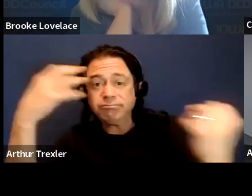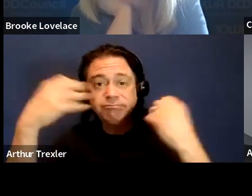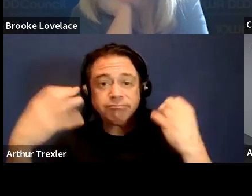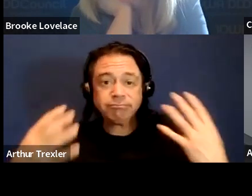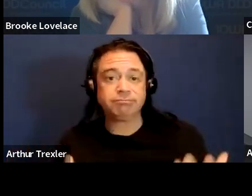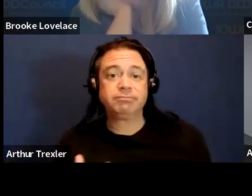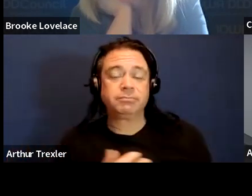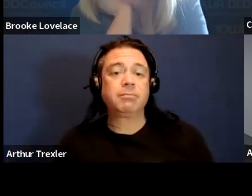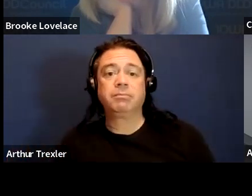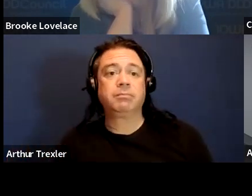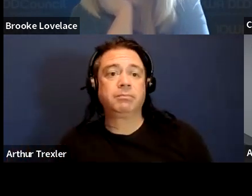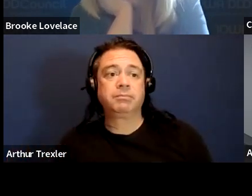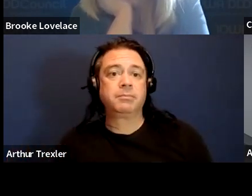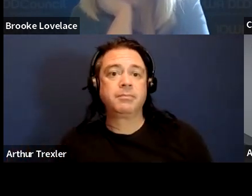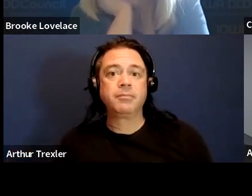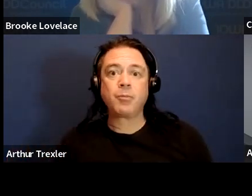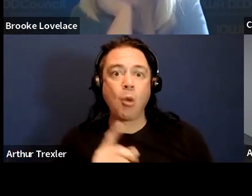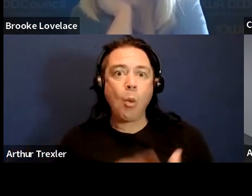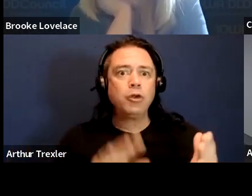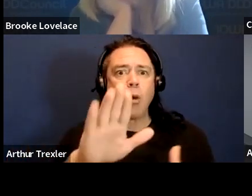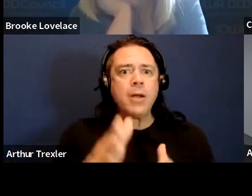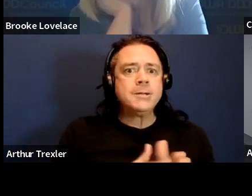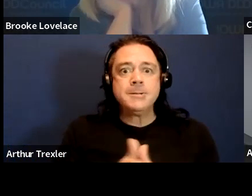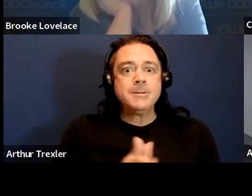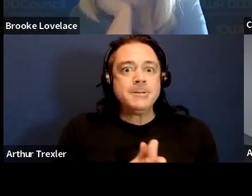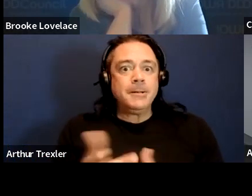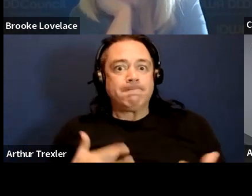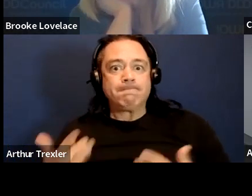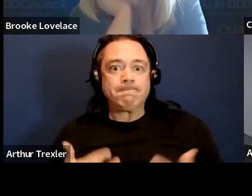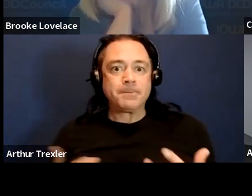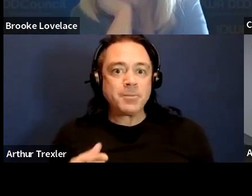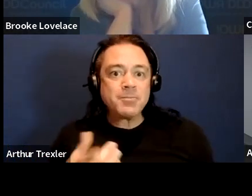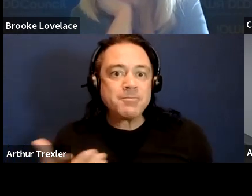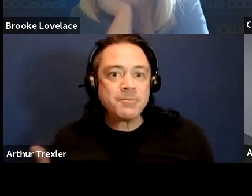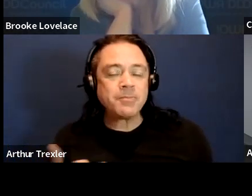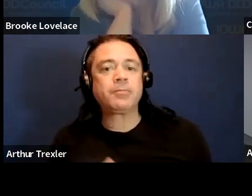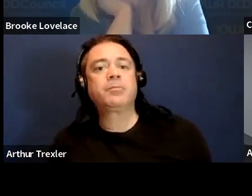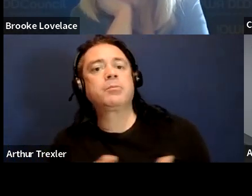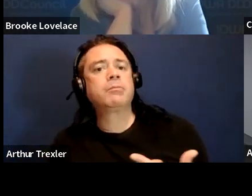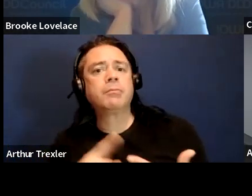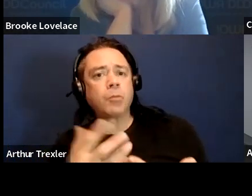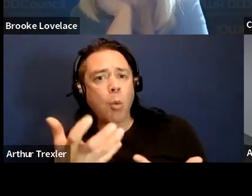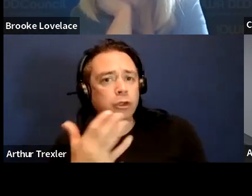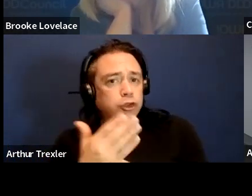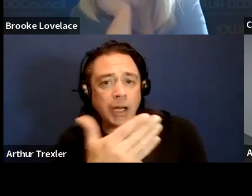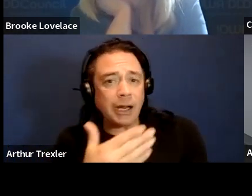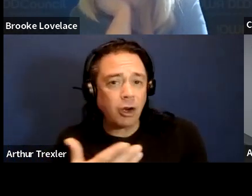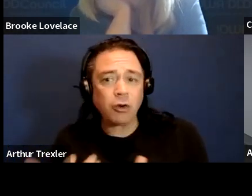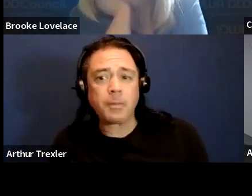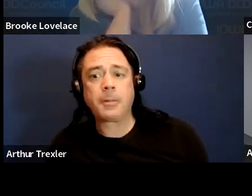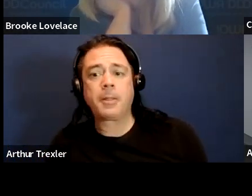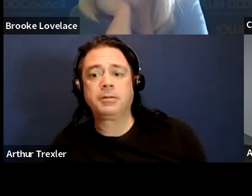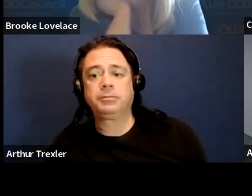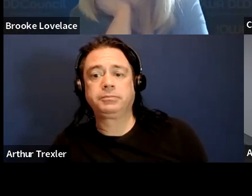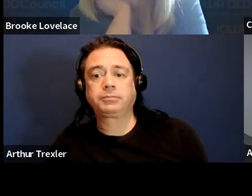what you're most excited about, what you want to share,